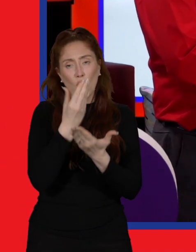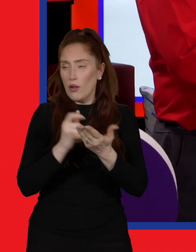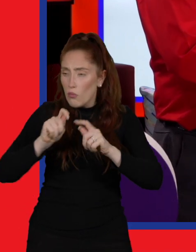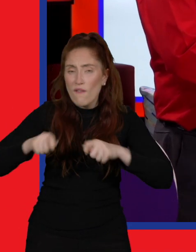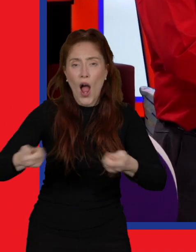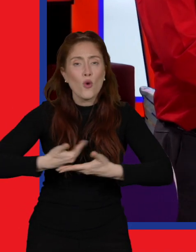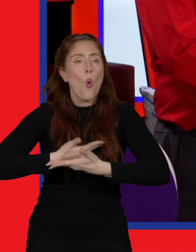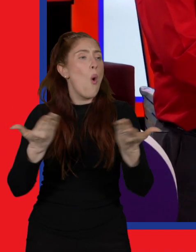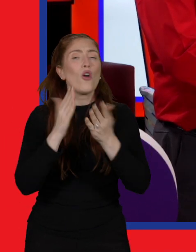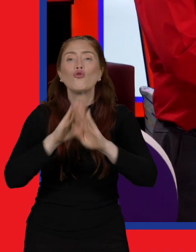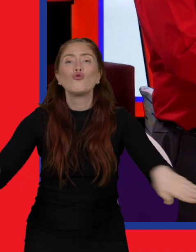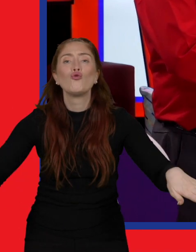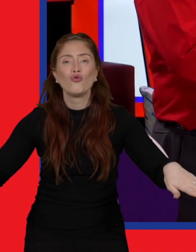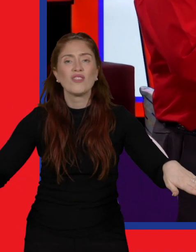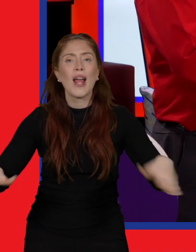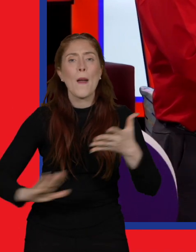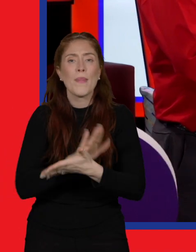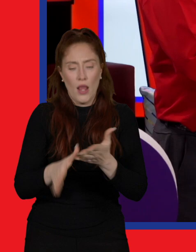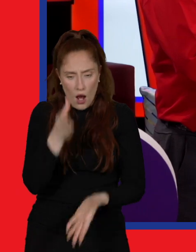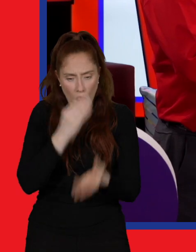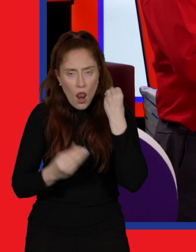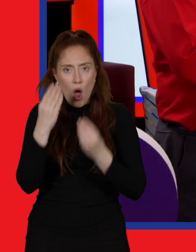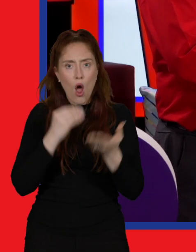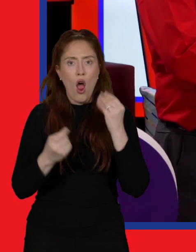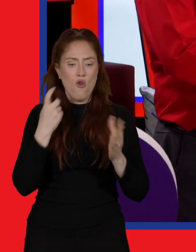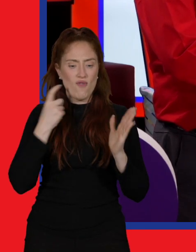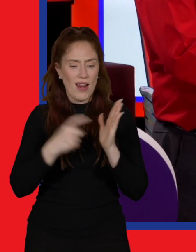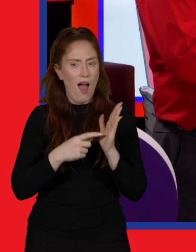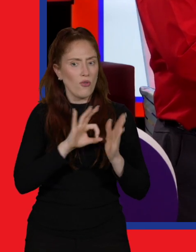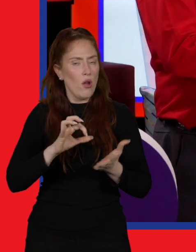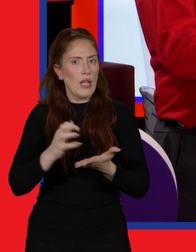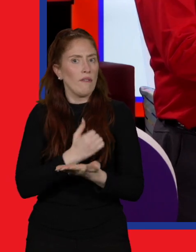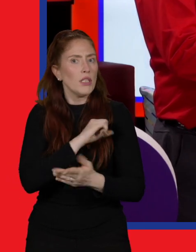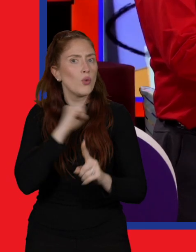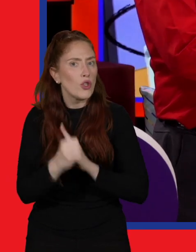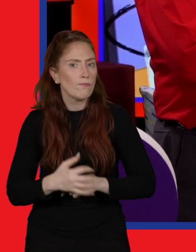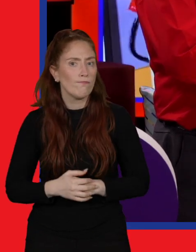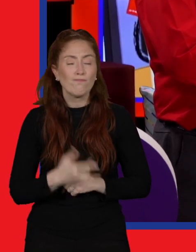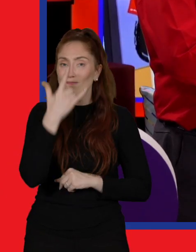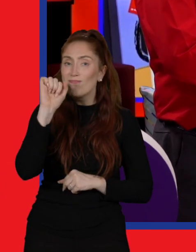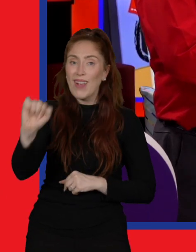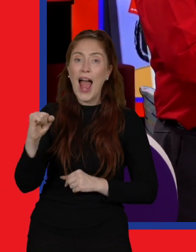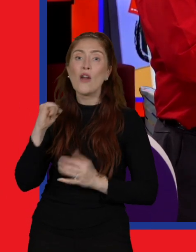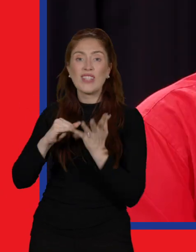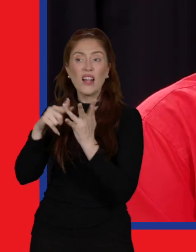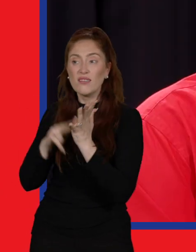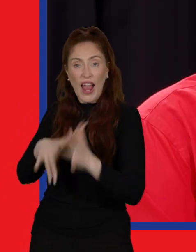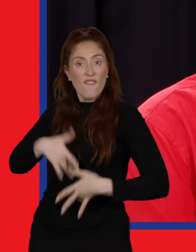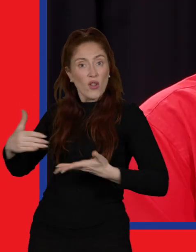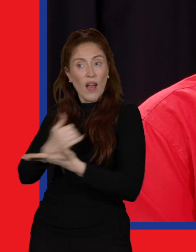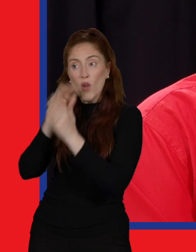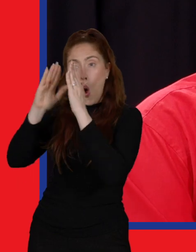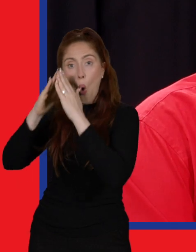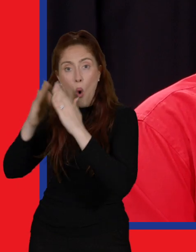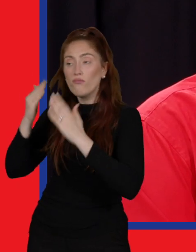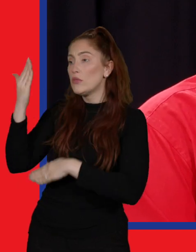range of keeping kids safe resources to give kids skills to help them recognise unsafe situations. Our son Daniel